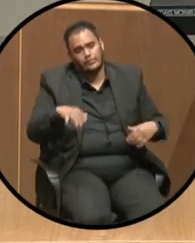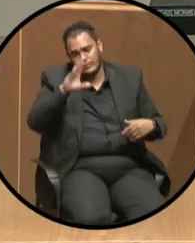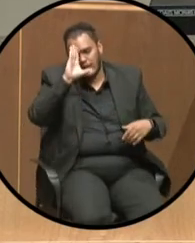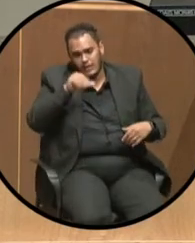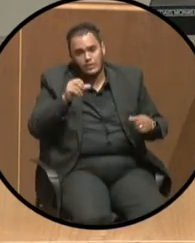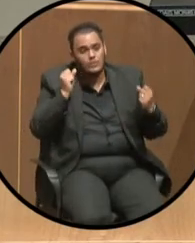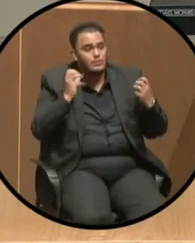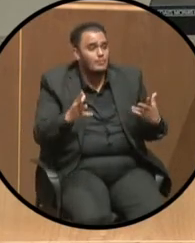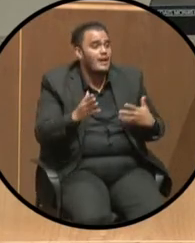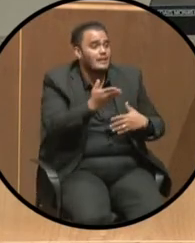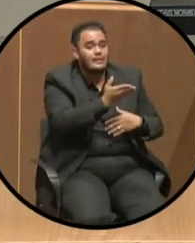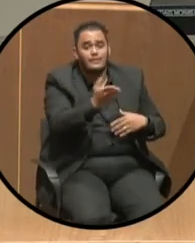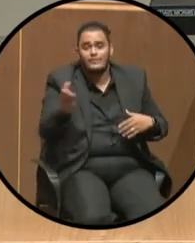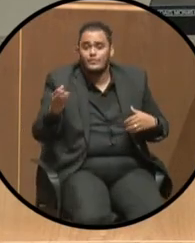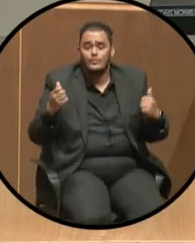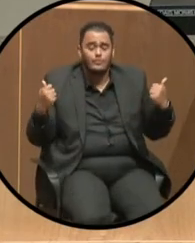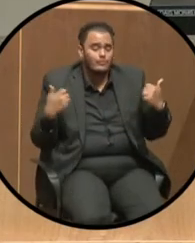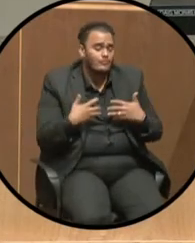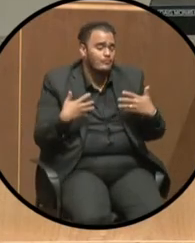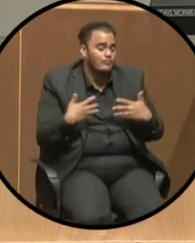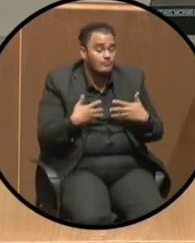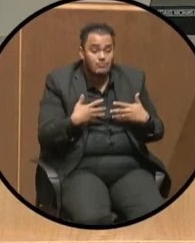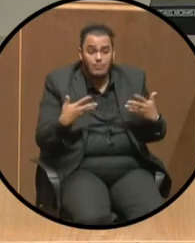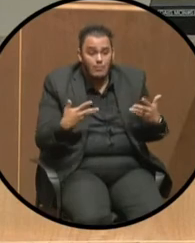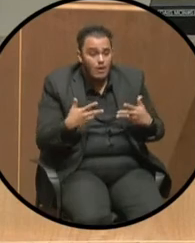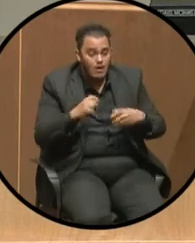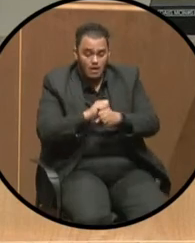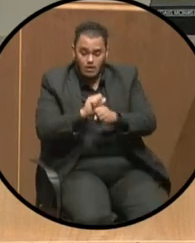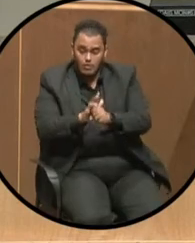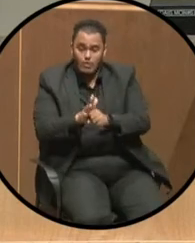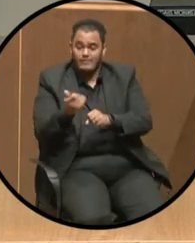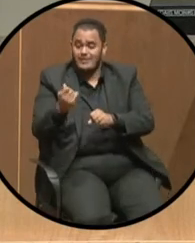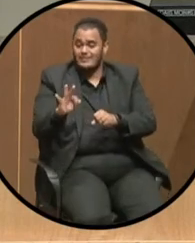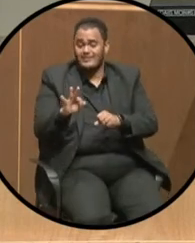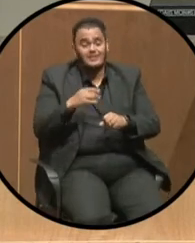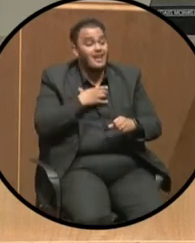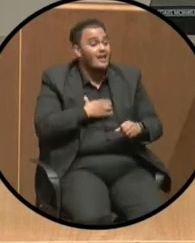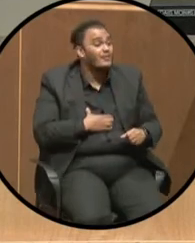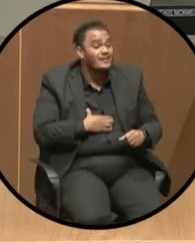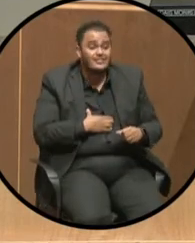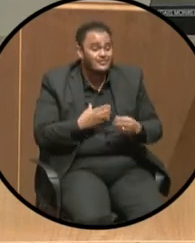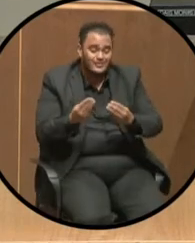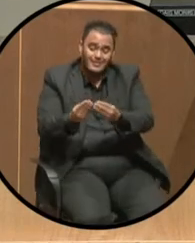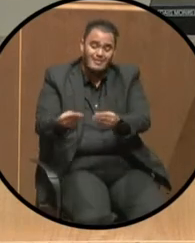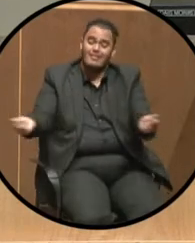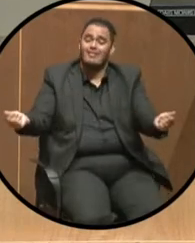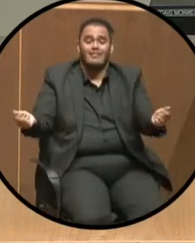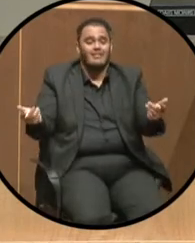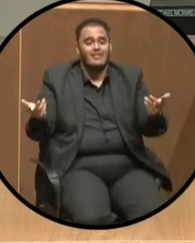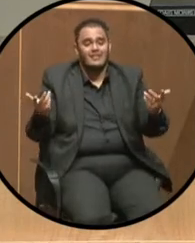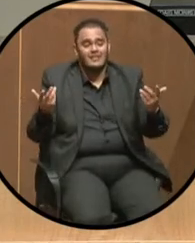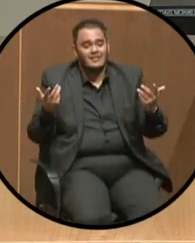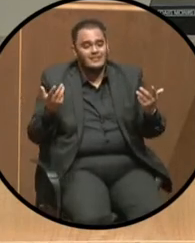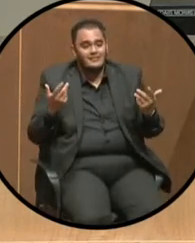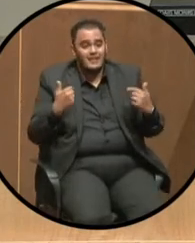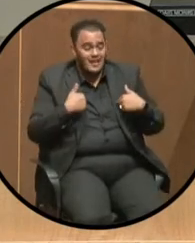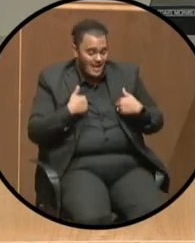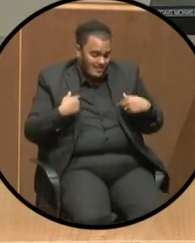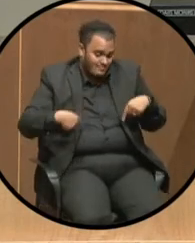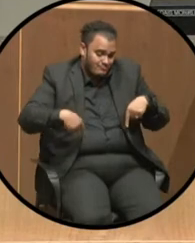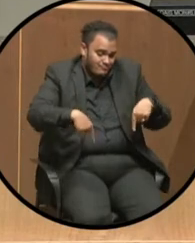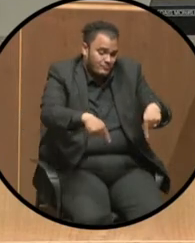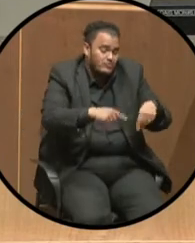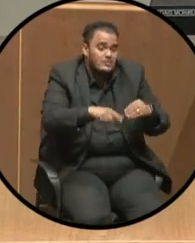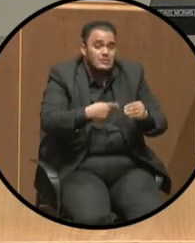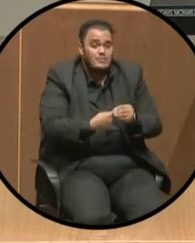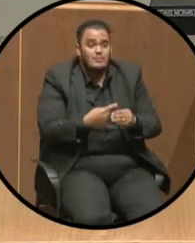frightened by the COVID-19. I wish the COVID-19 didn't exist. I am nervous about this Delta variant and what